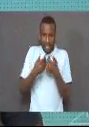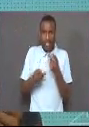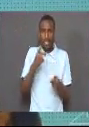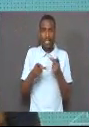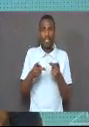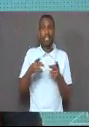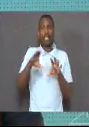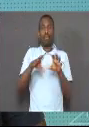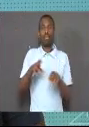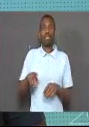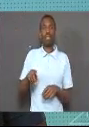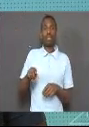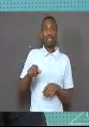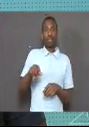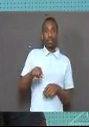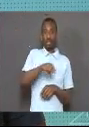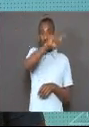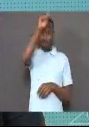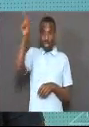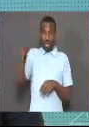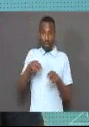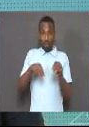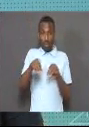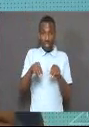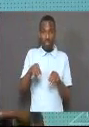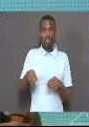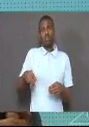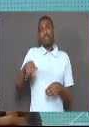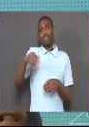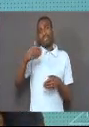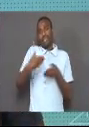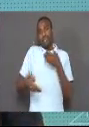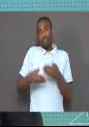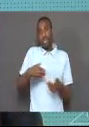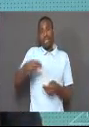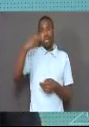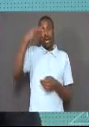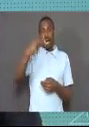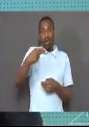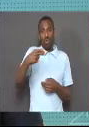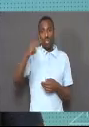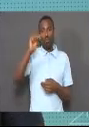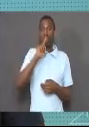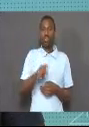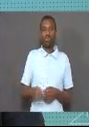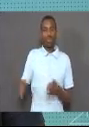Today, we have learned how to relate circular motion to simple harmonic motion.